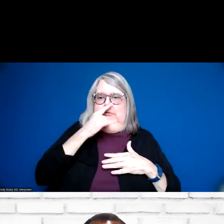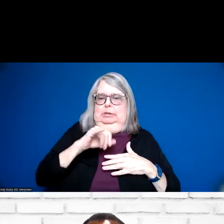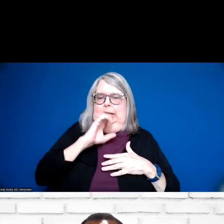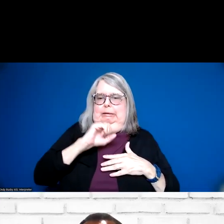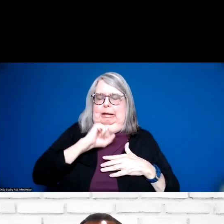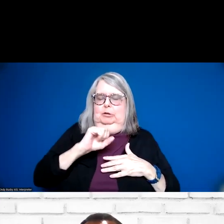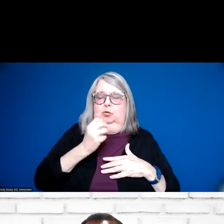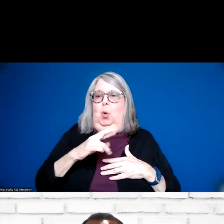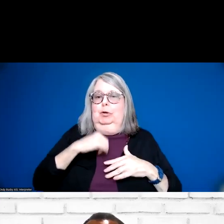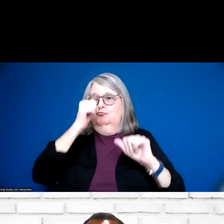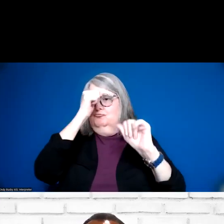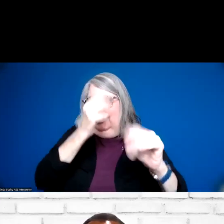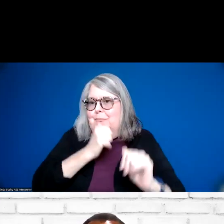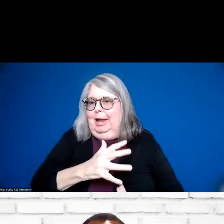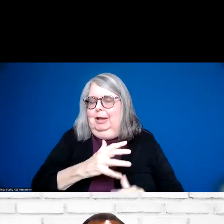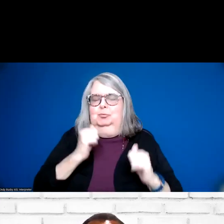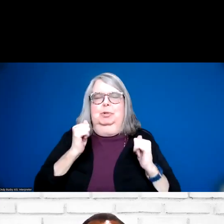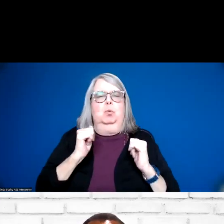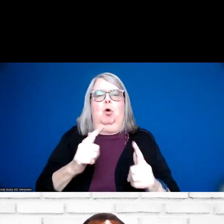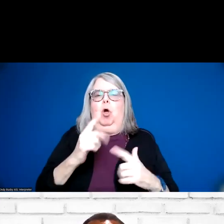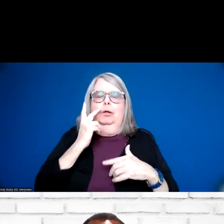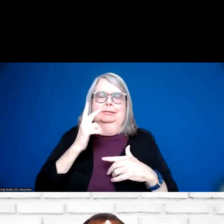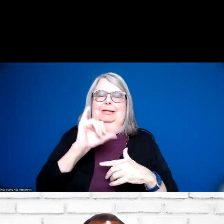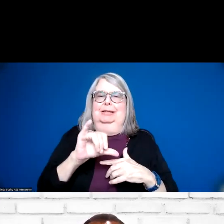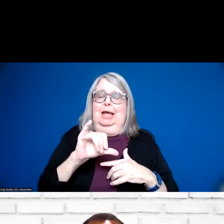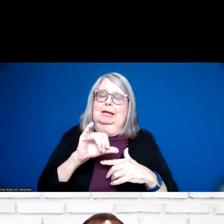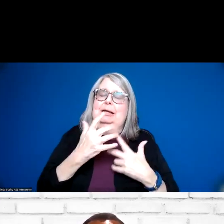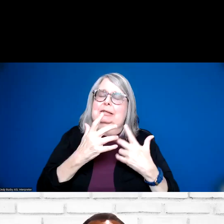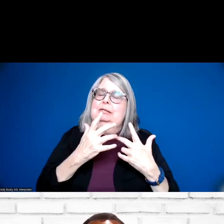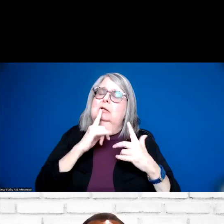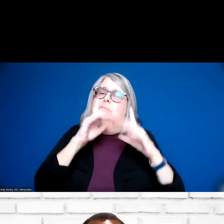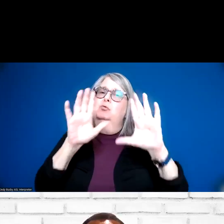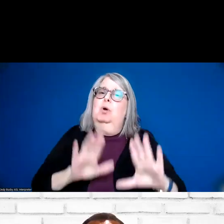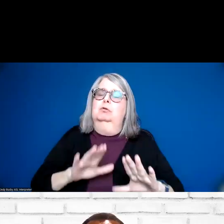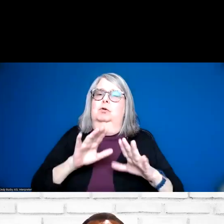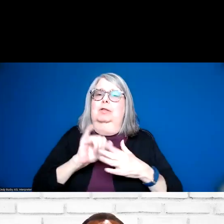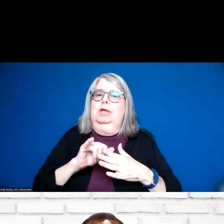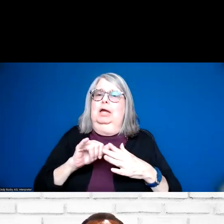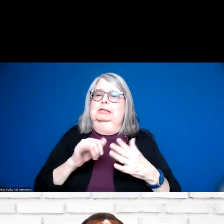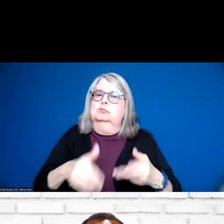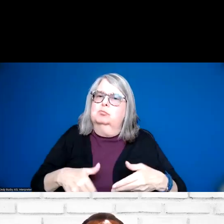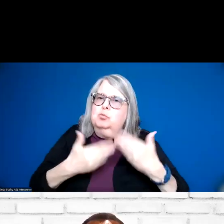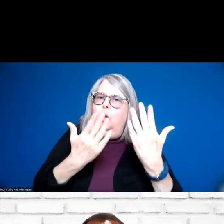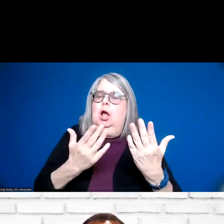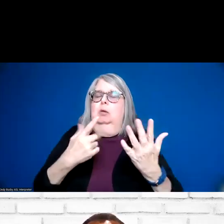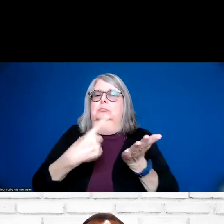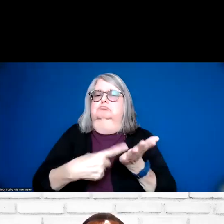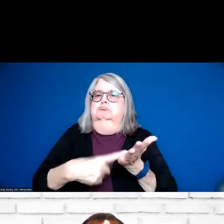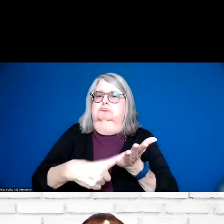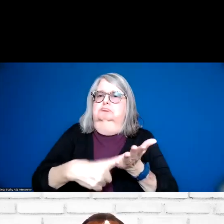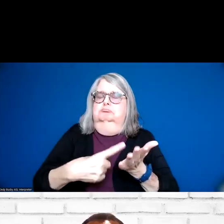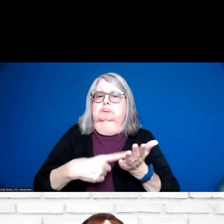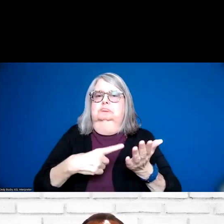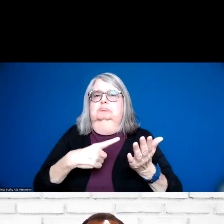are grandparents, but we're all seeing that particular facet. So it's wonderful that it's being brought up. It's wonderful that you're addressing it.